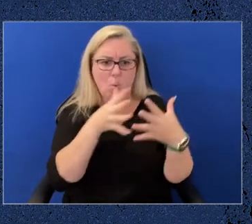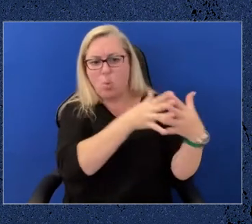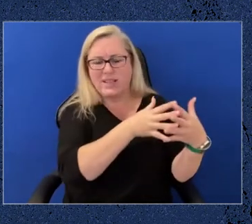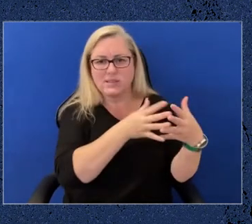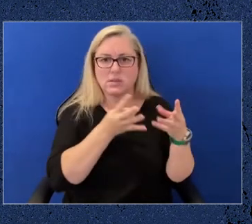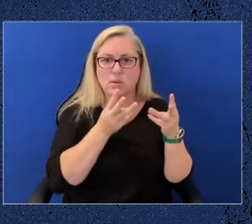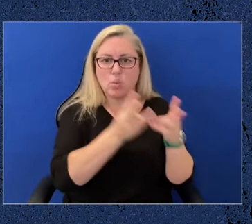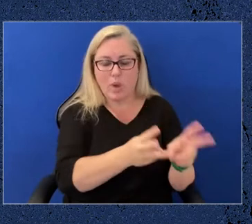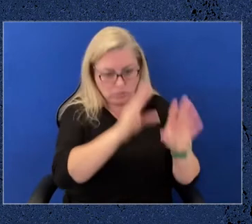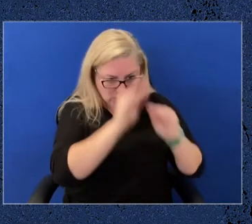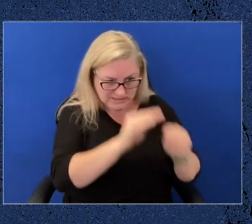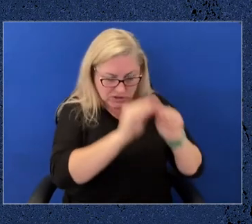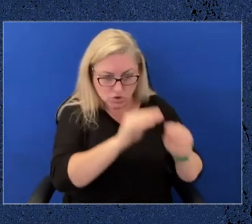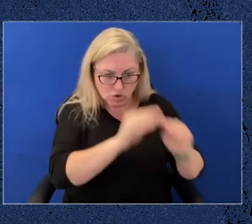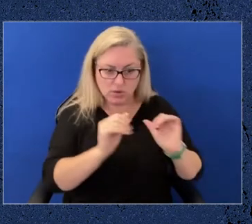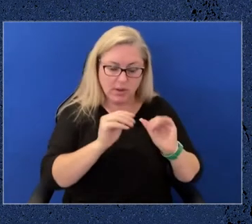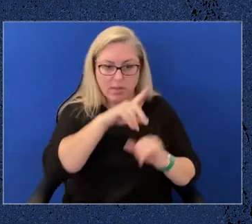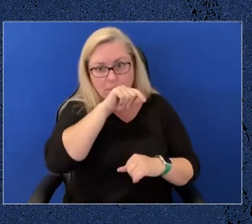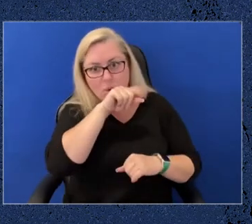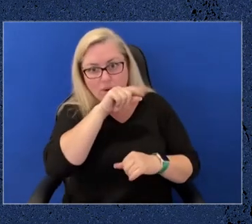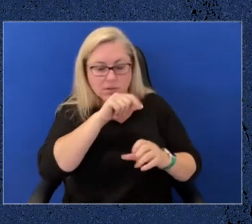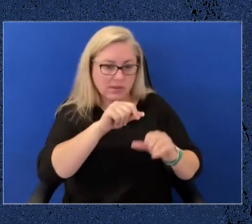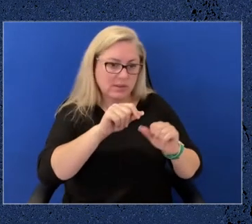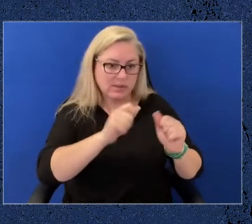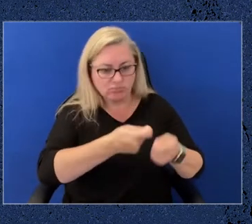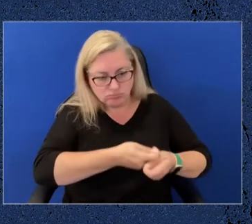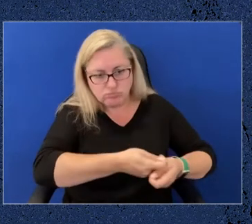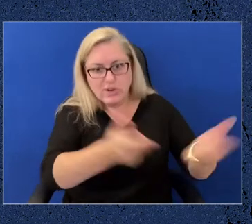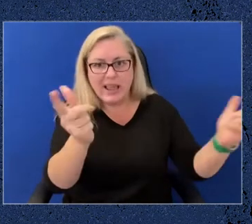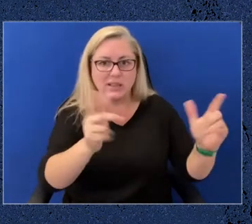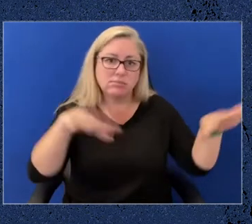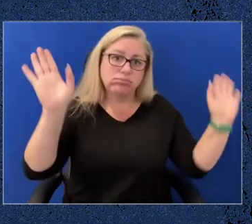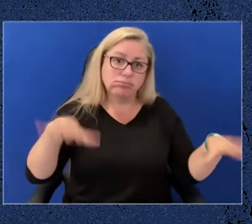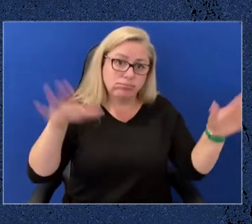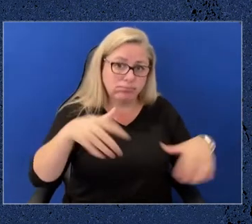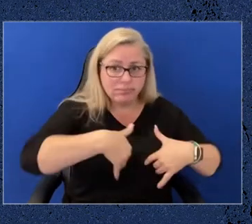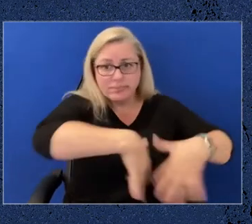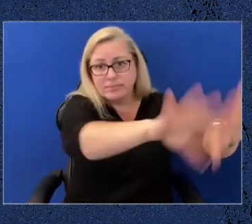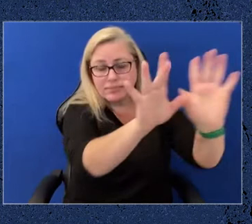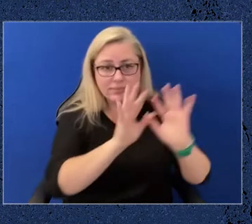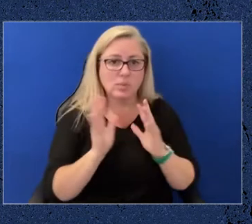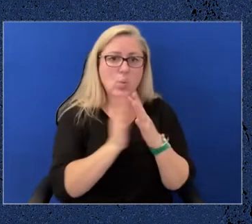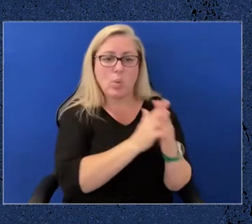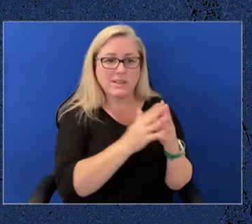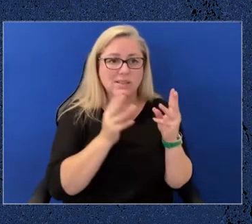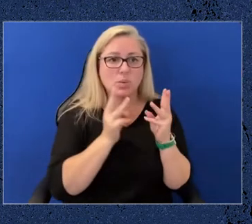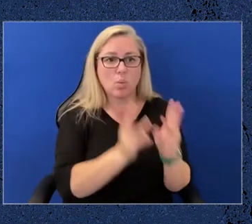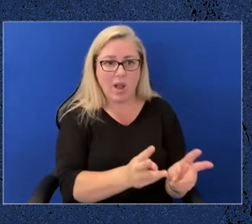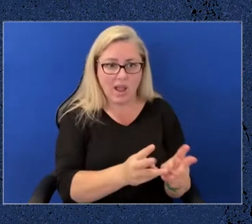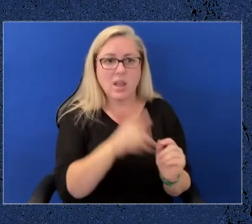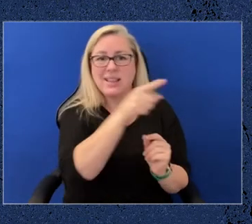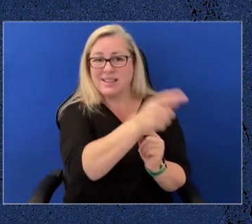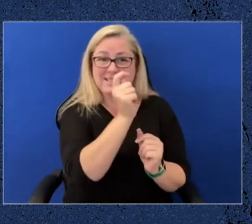train the birds up, we'll do this, we'll release. The releases that were done just Western scientific way were borderline